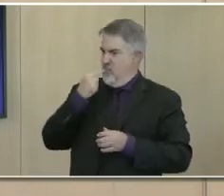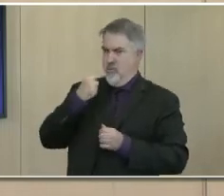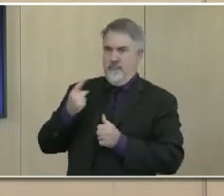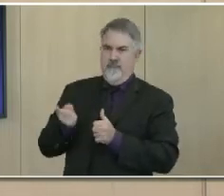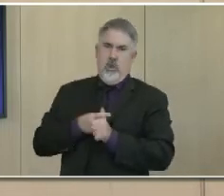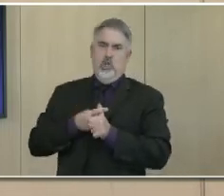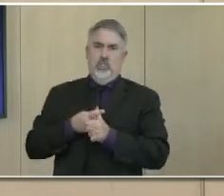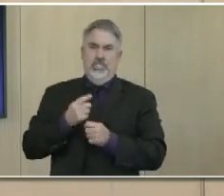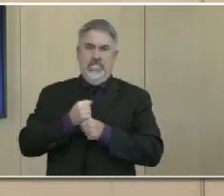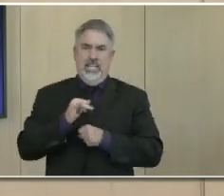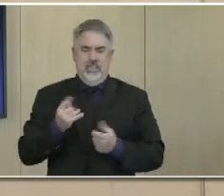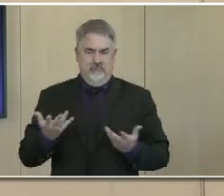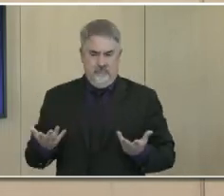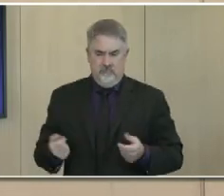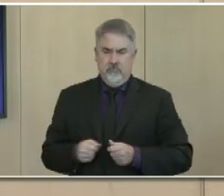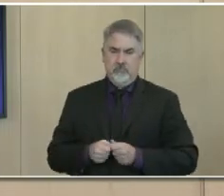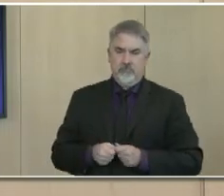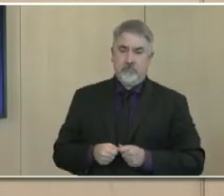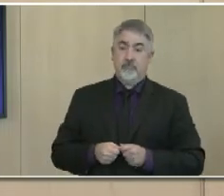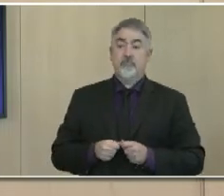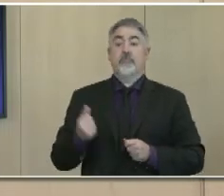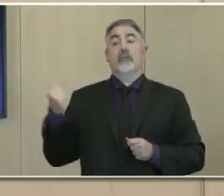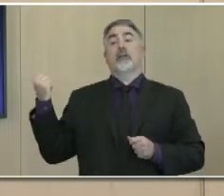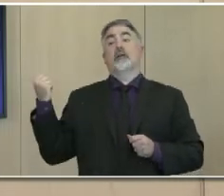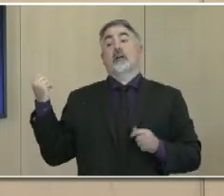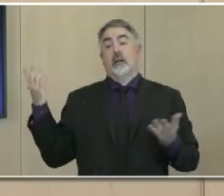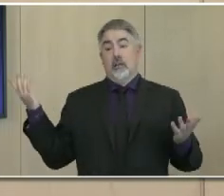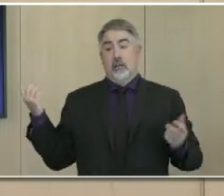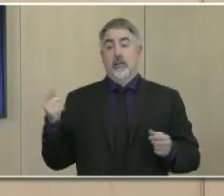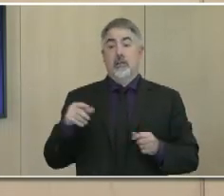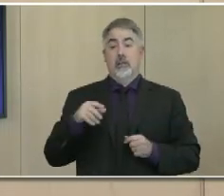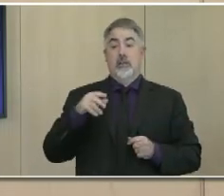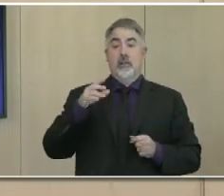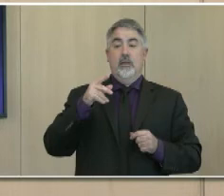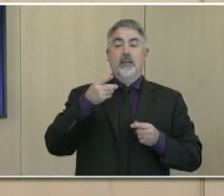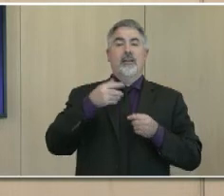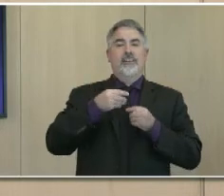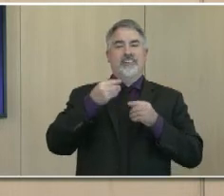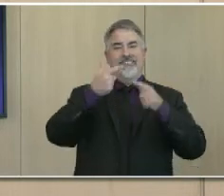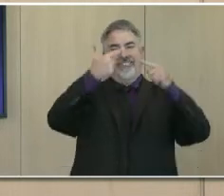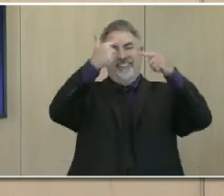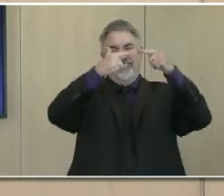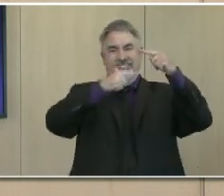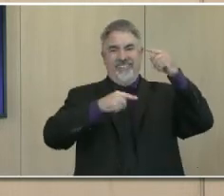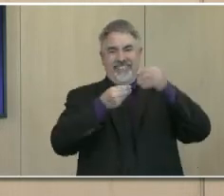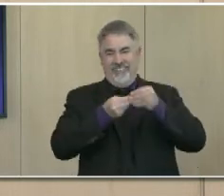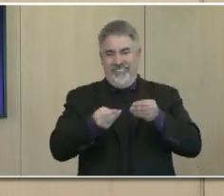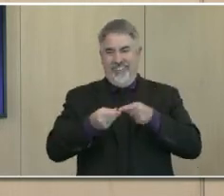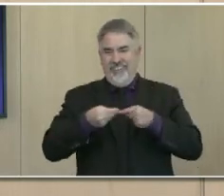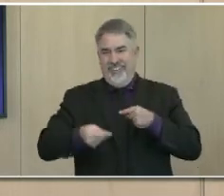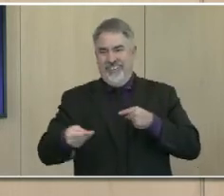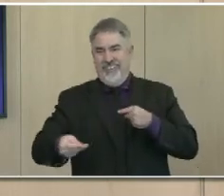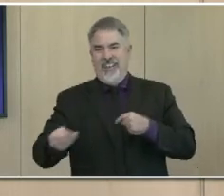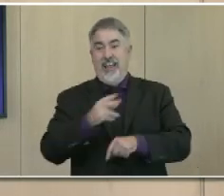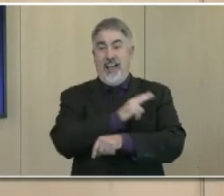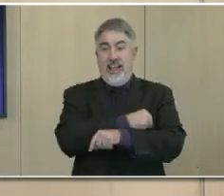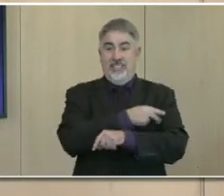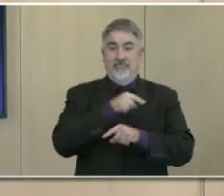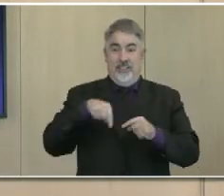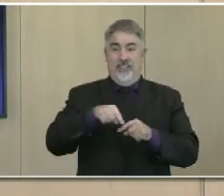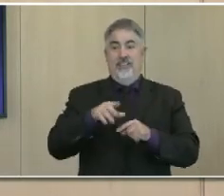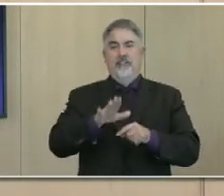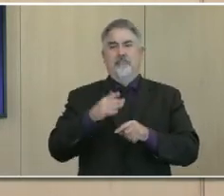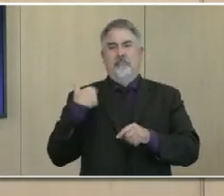The supply chain. When a hospital supply chain for their normal PPE